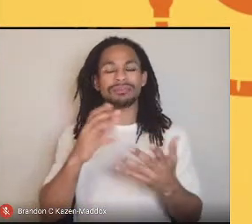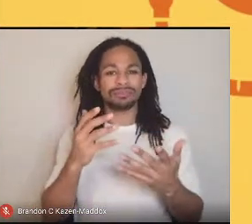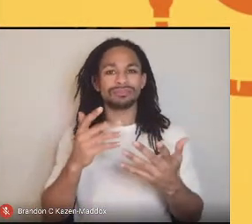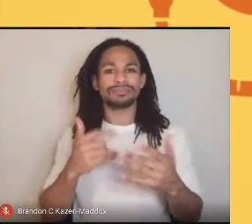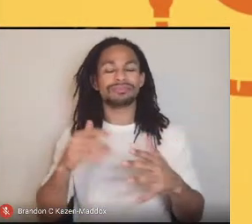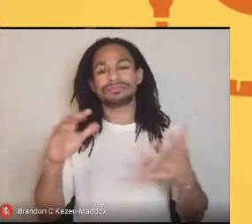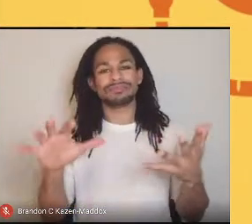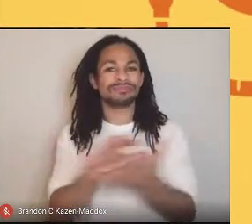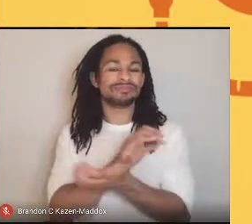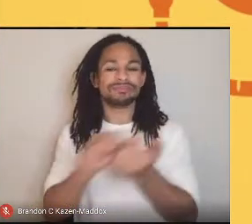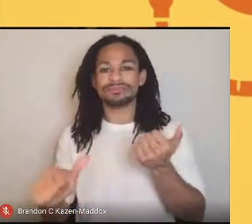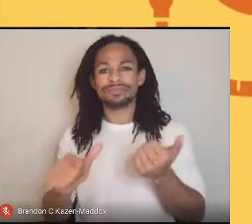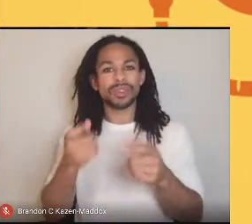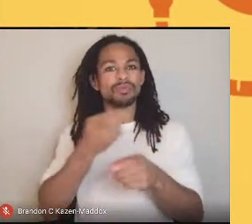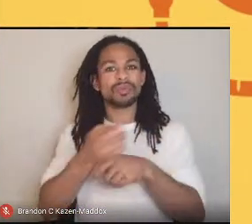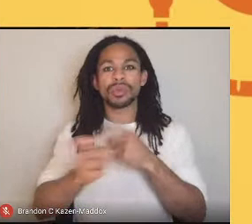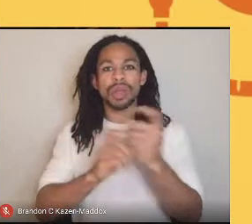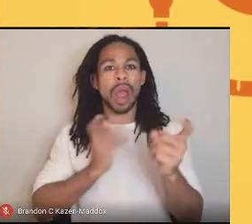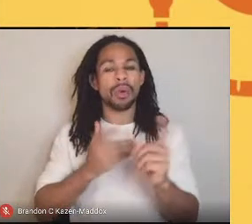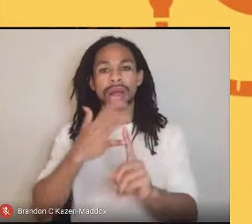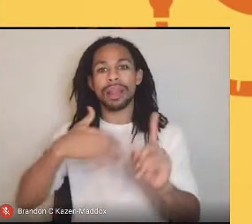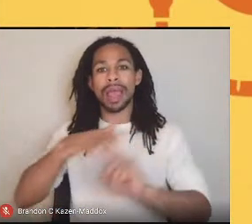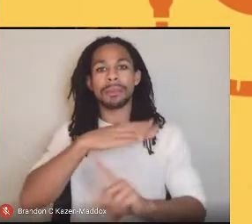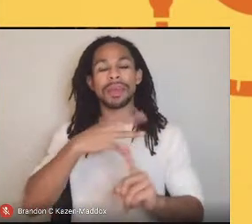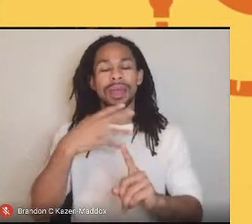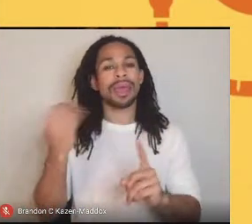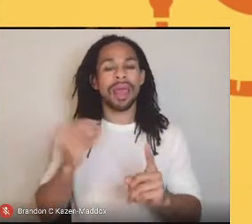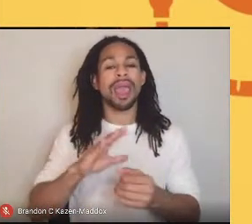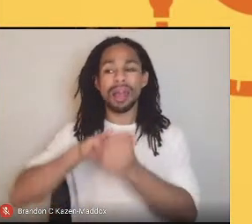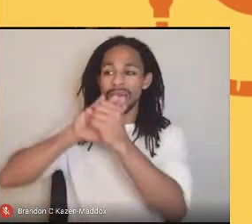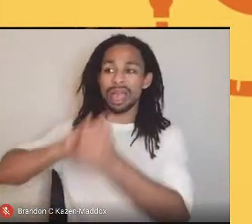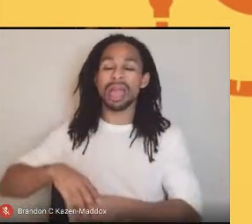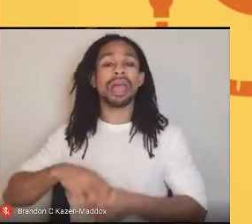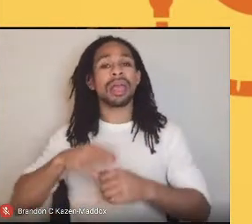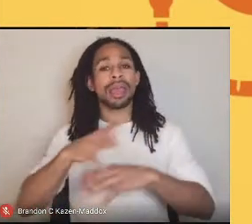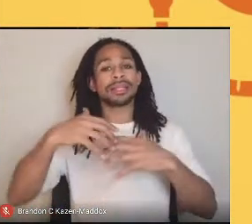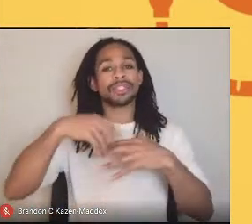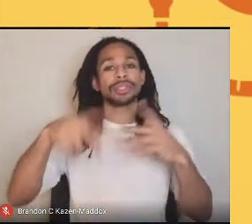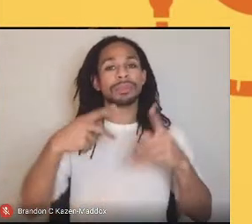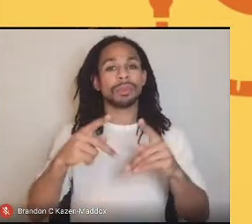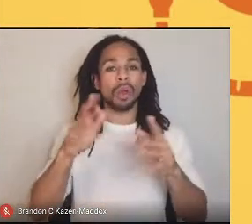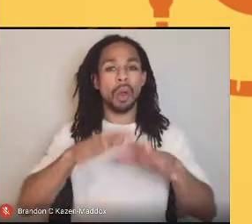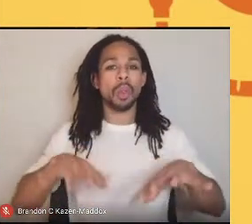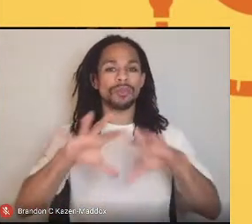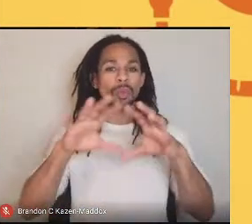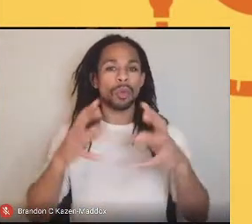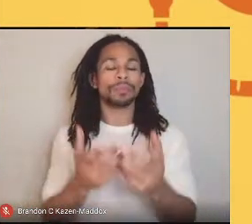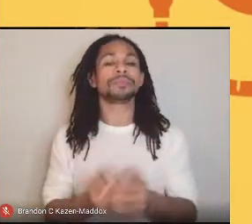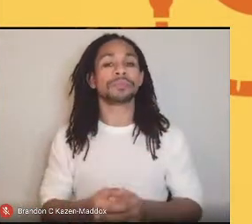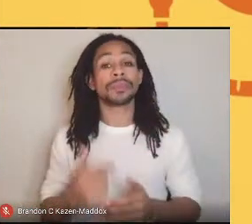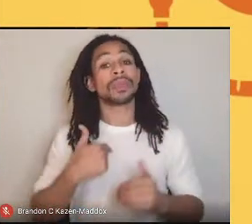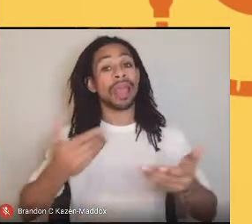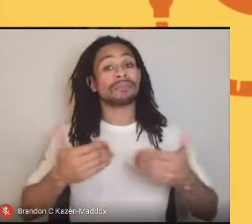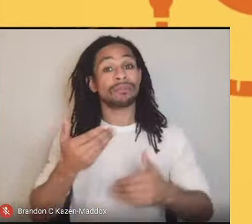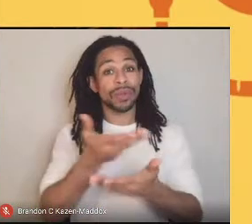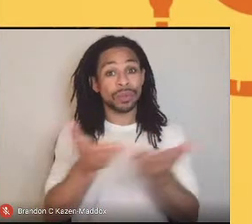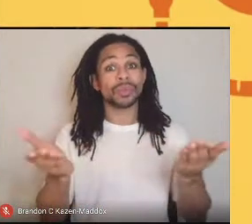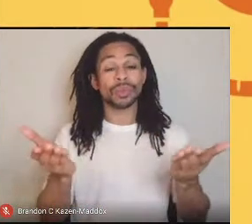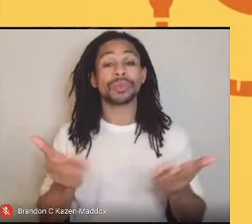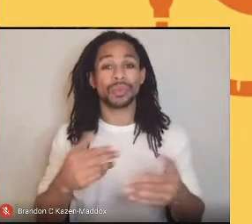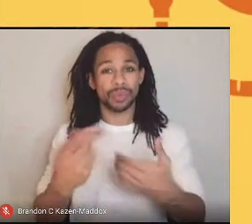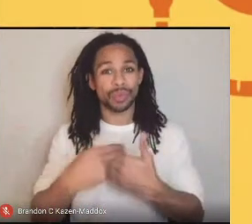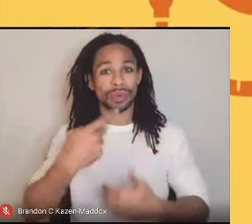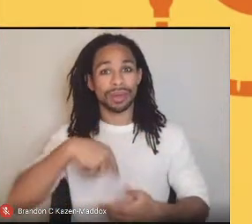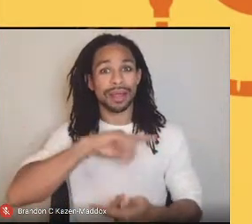changing climates that disproportionately affect indigenous peoples worldwide. I invite you to join us in acknowledging